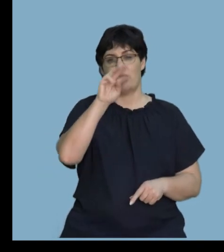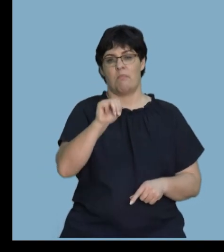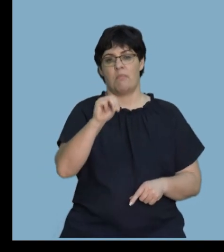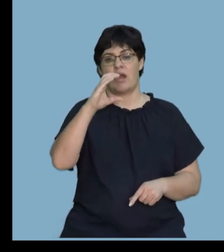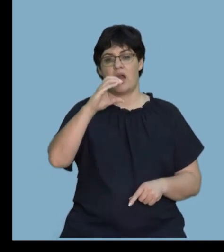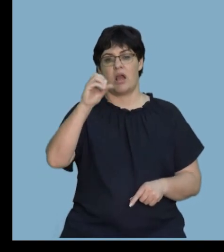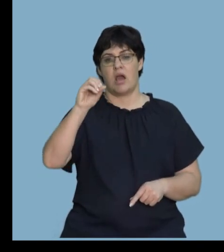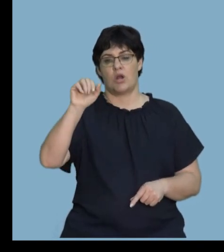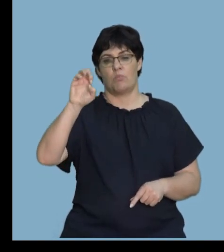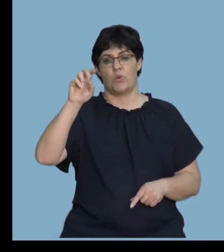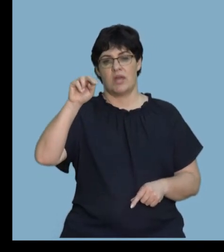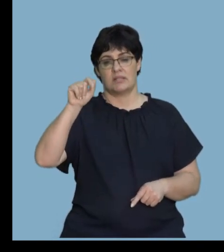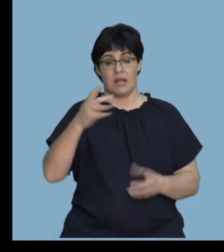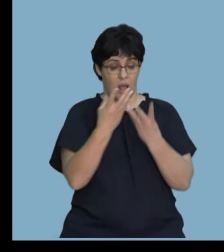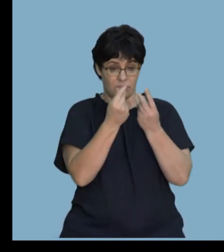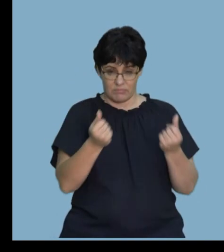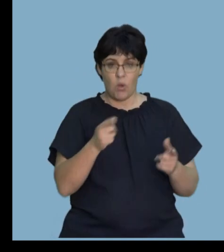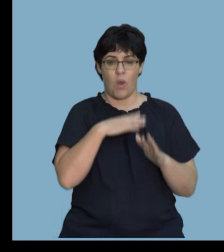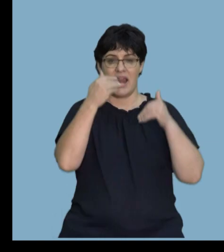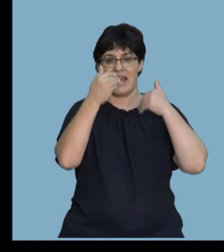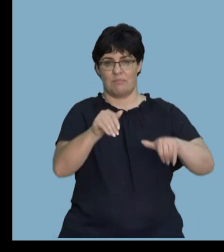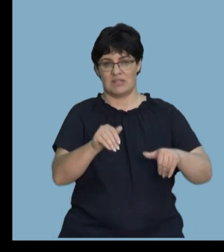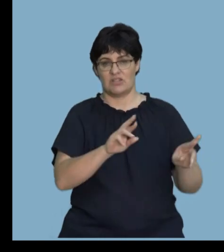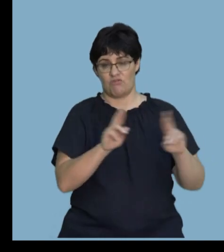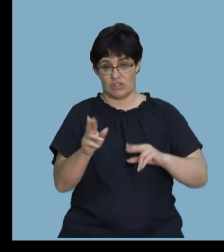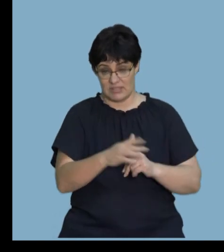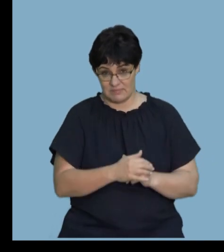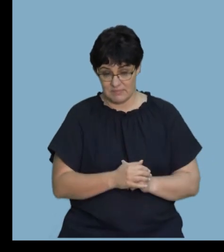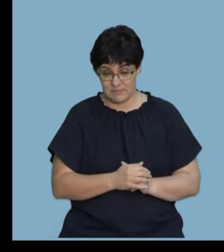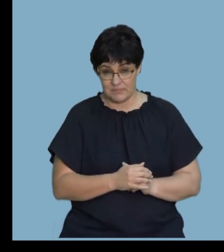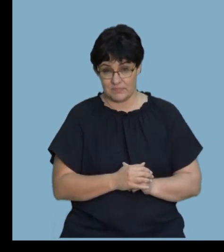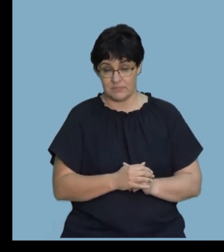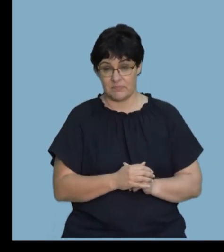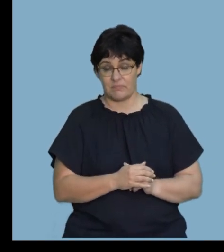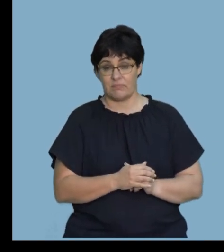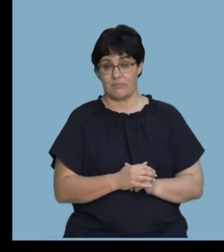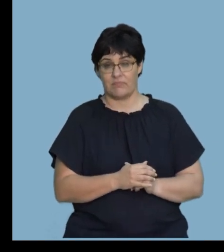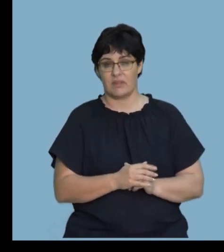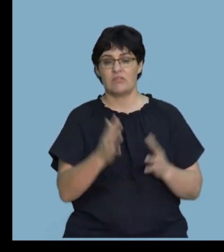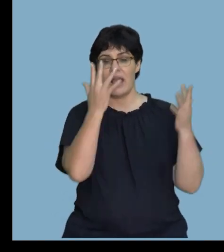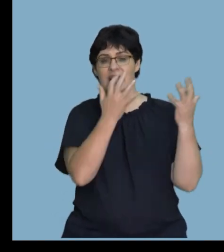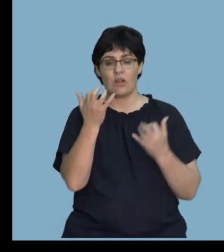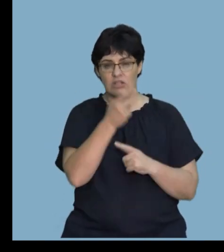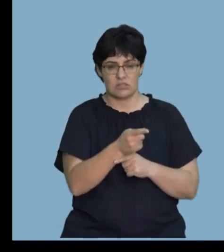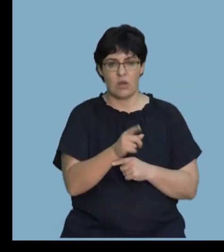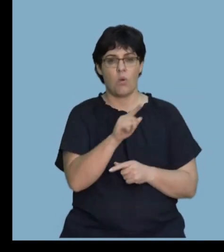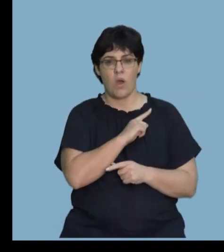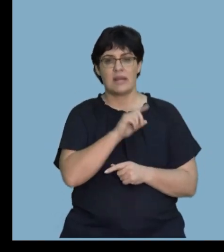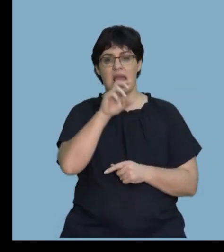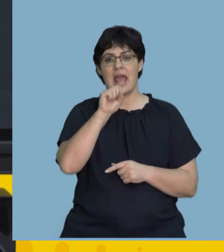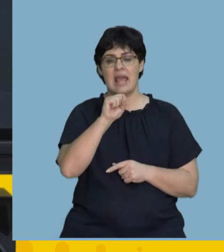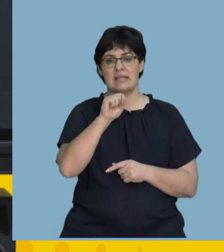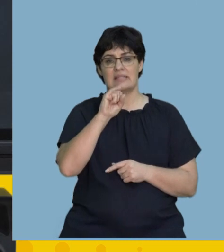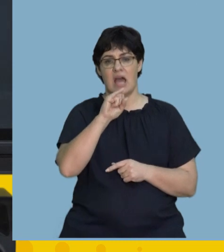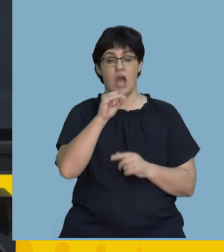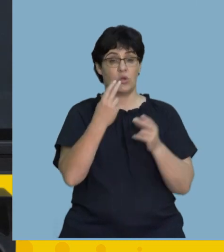reacts completely because it is a limiting reagent, okay? So the calculations, because the SI unit of quantity of matter is actually